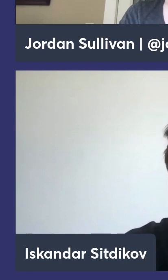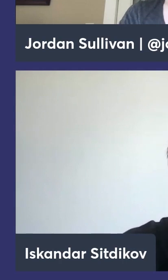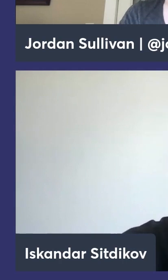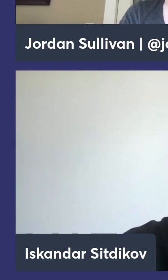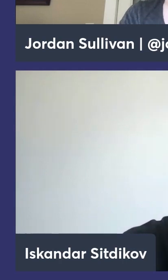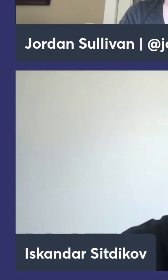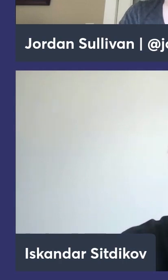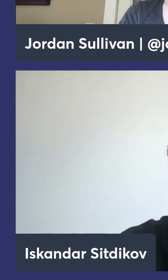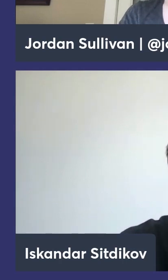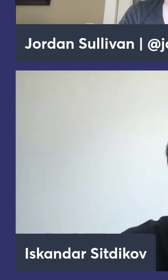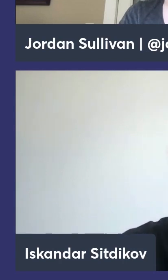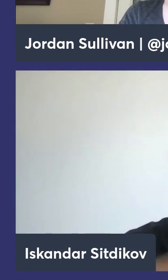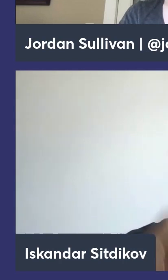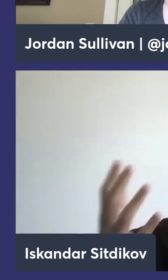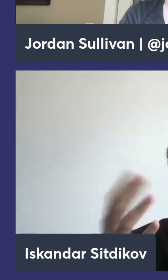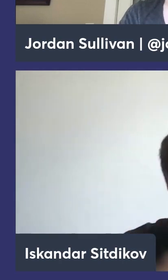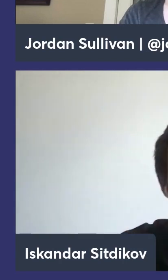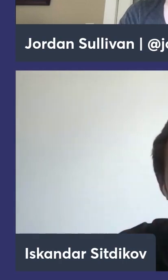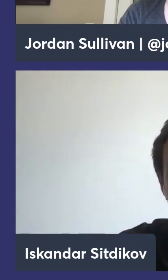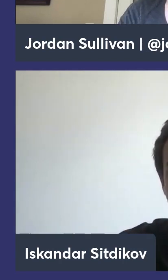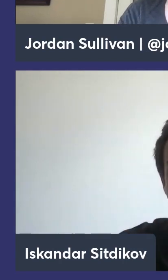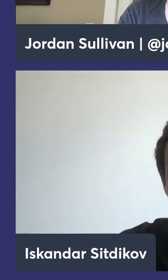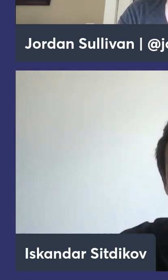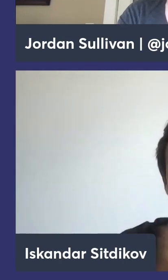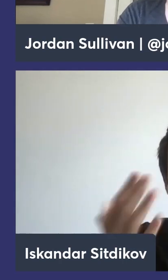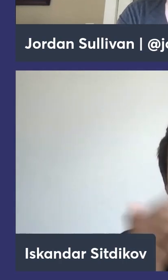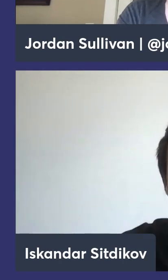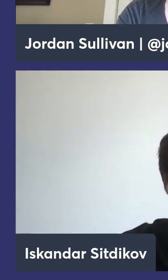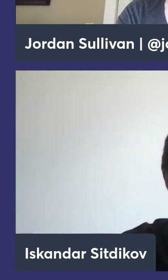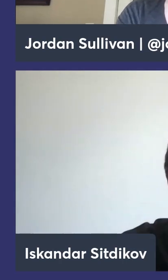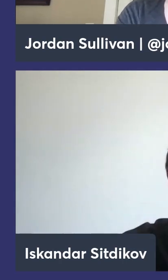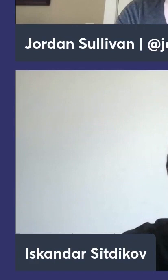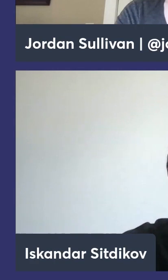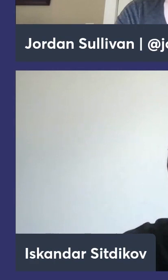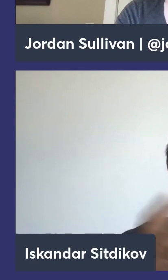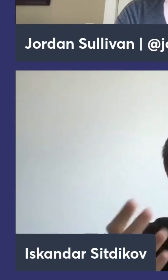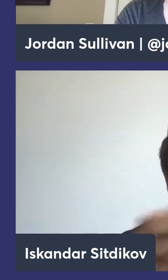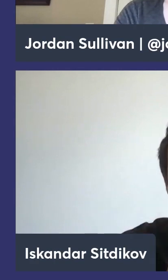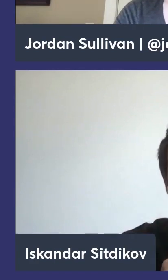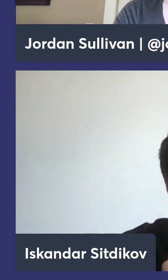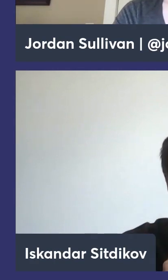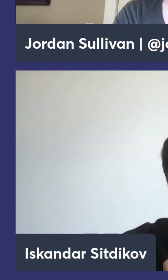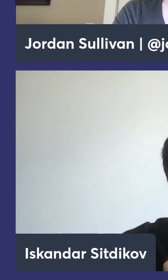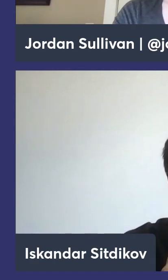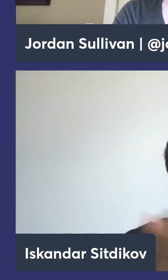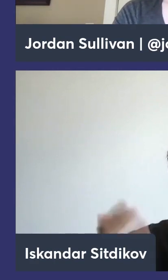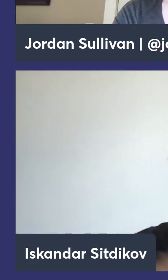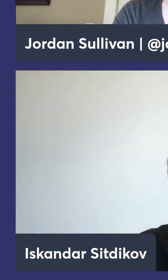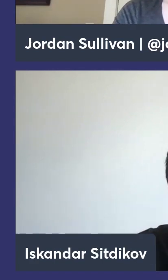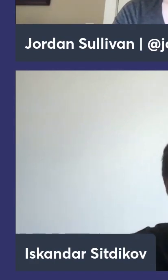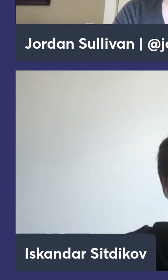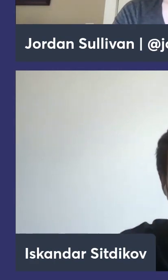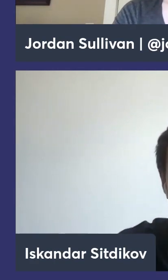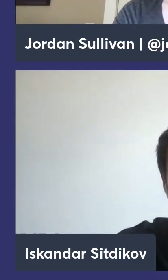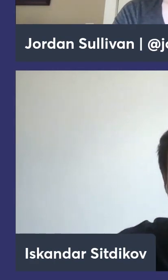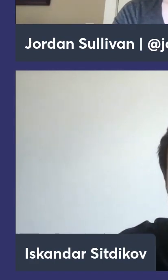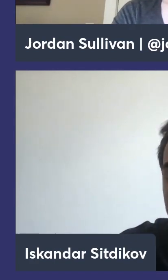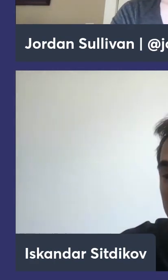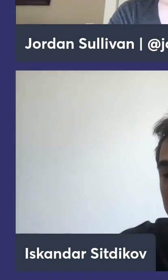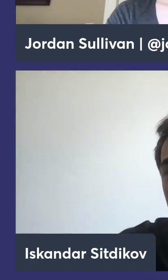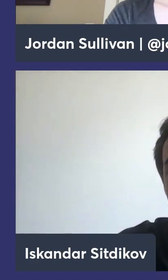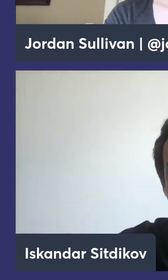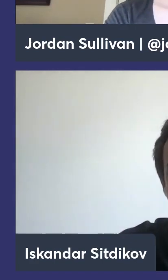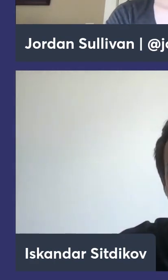experiments, and we have what's so-called providers, which is a great segue to talk about what we have to talk about